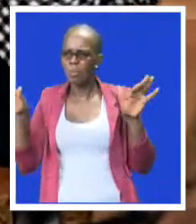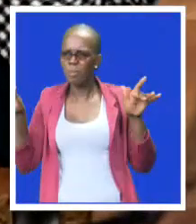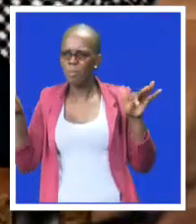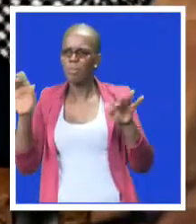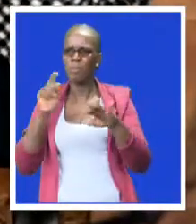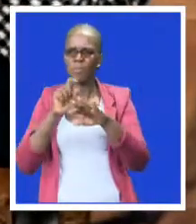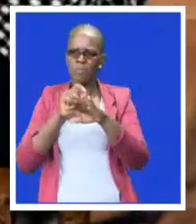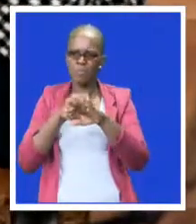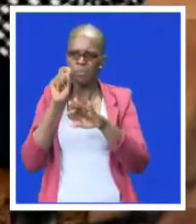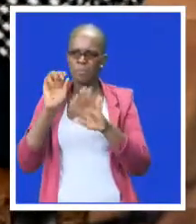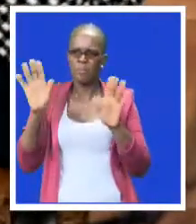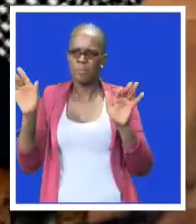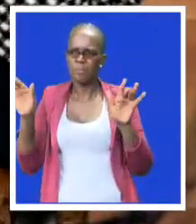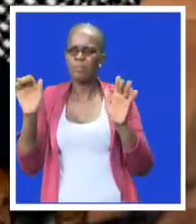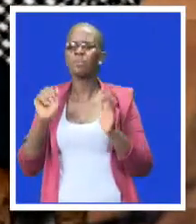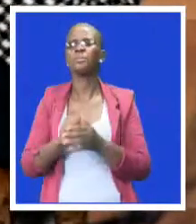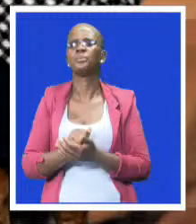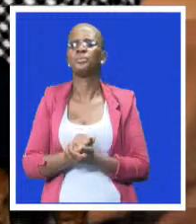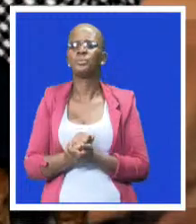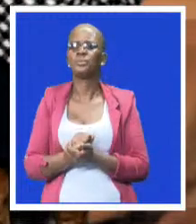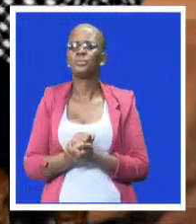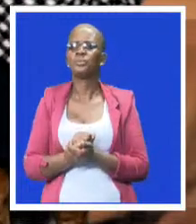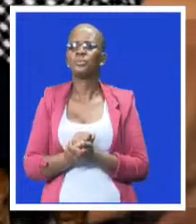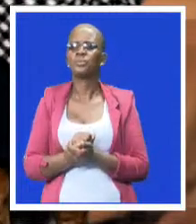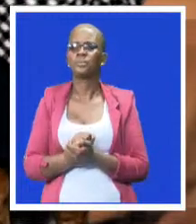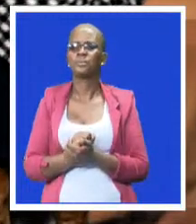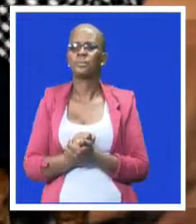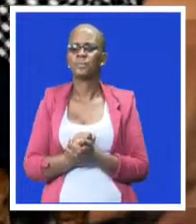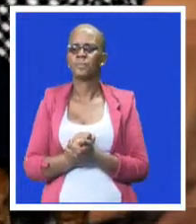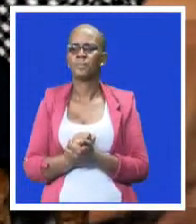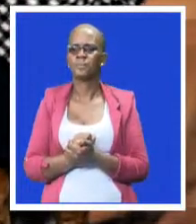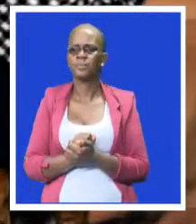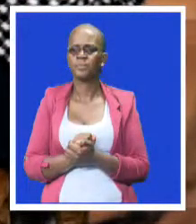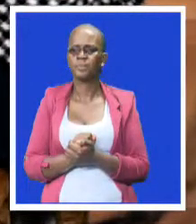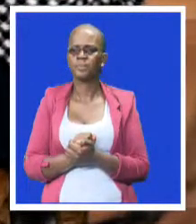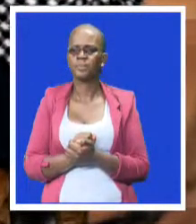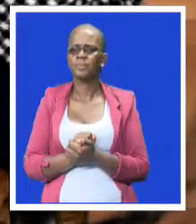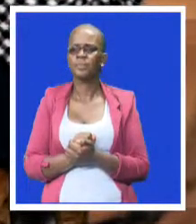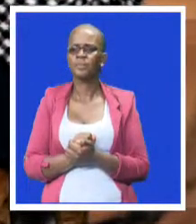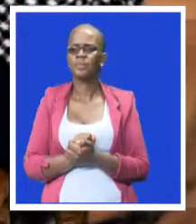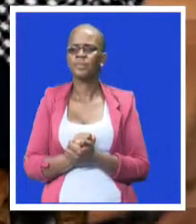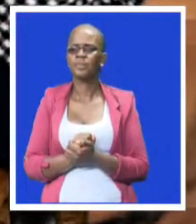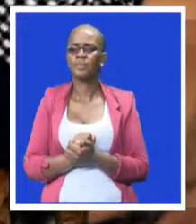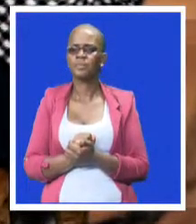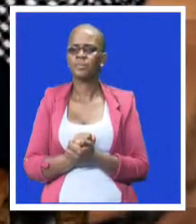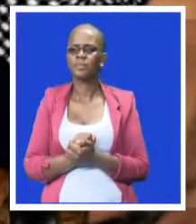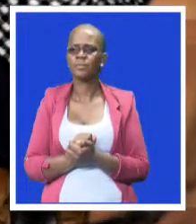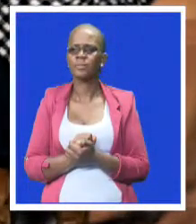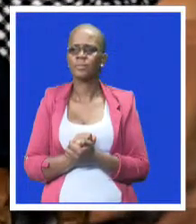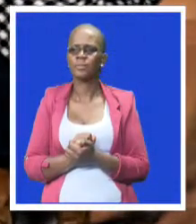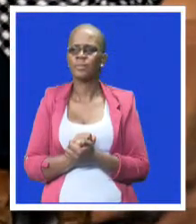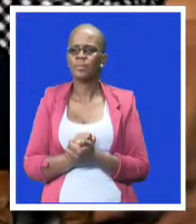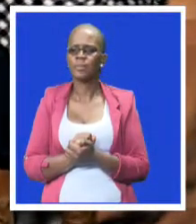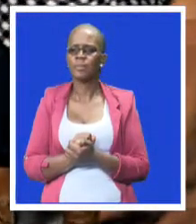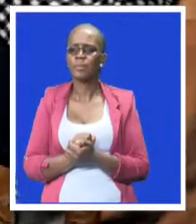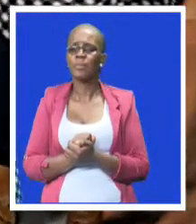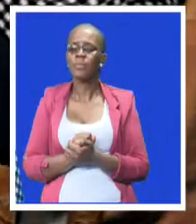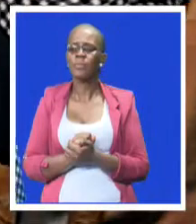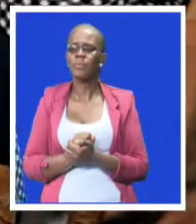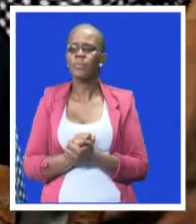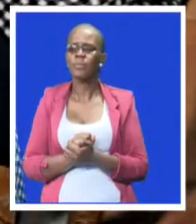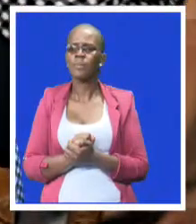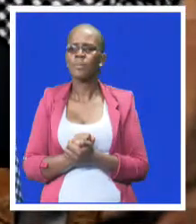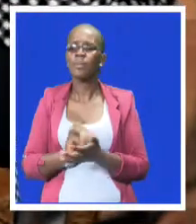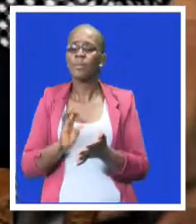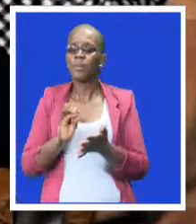hey. Yes, what is that animal? Mosquitoes. Yes, these are mosquitoes. They are also part of the animals that